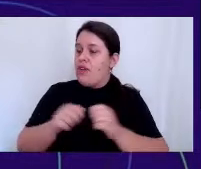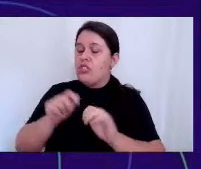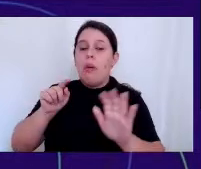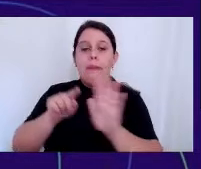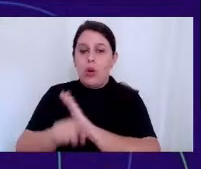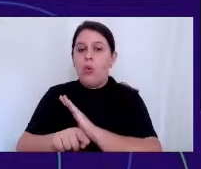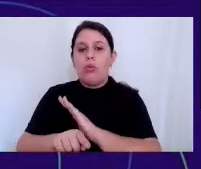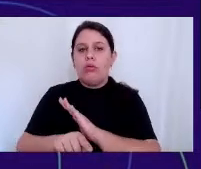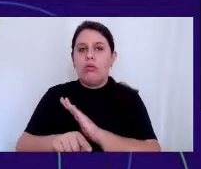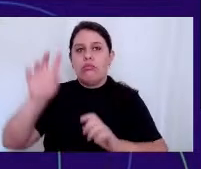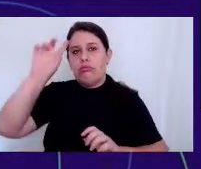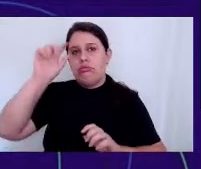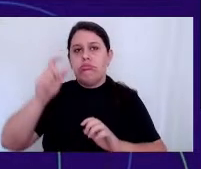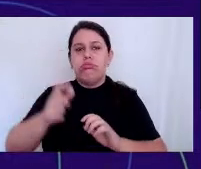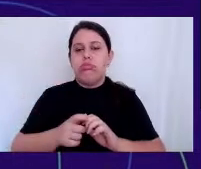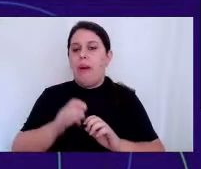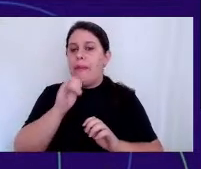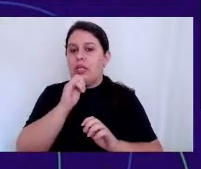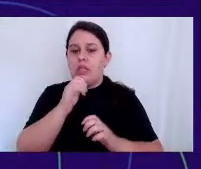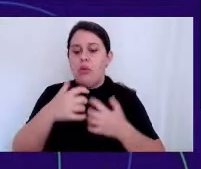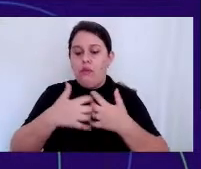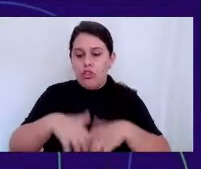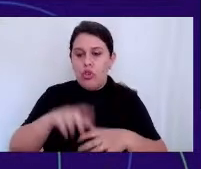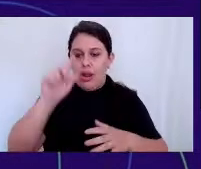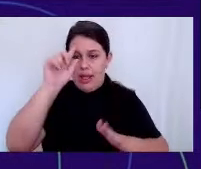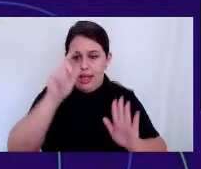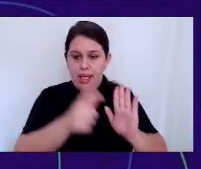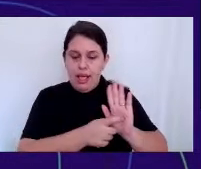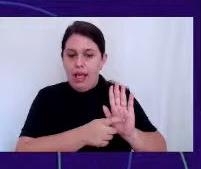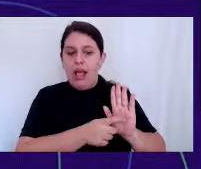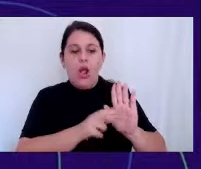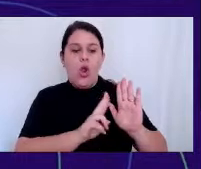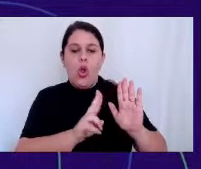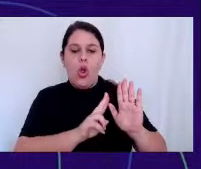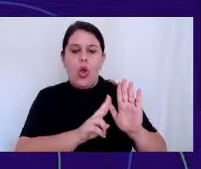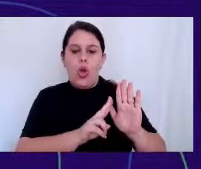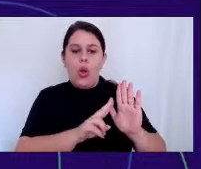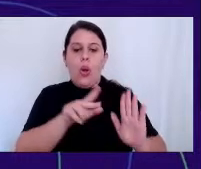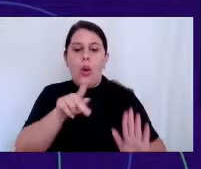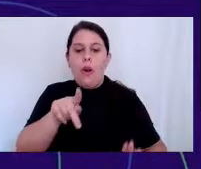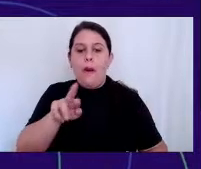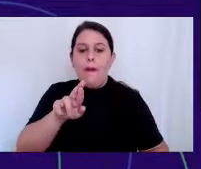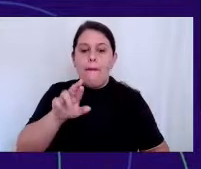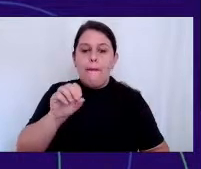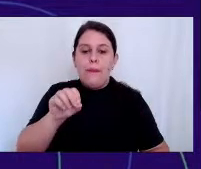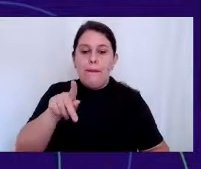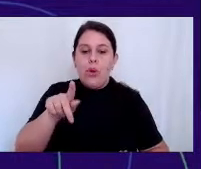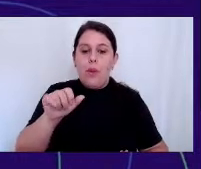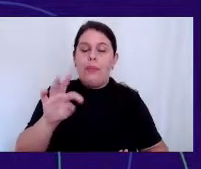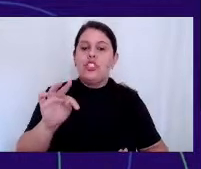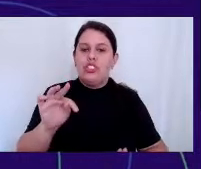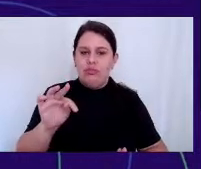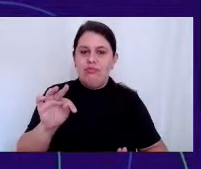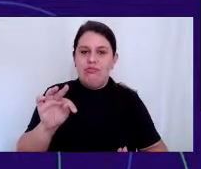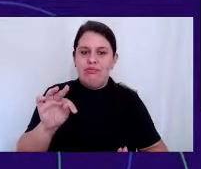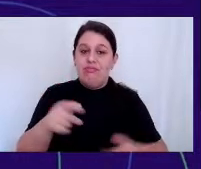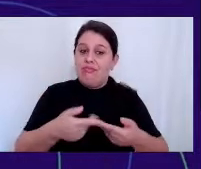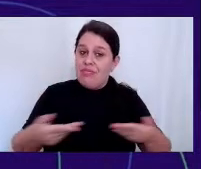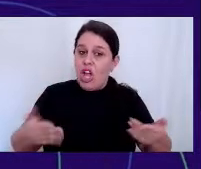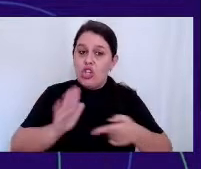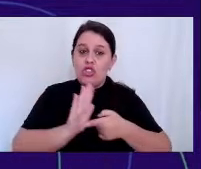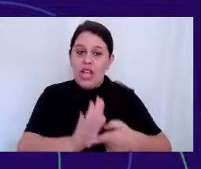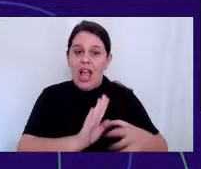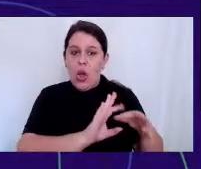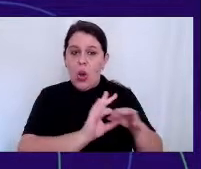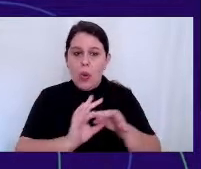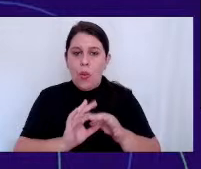we call that prompting, right? We prompt it to support us with a text, with questions, with advice, with any